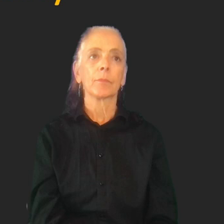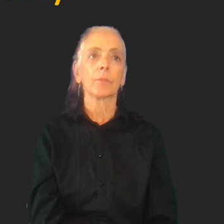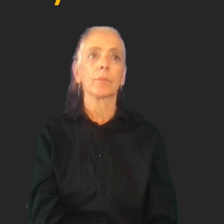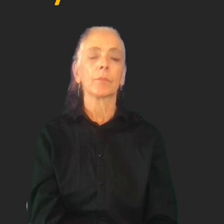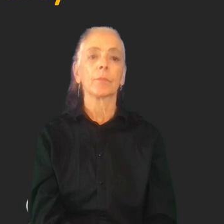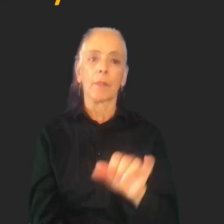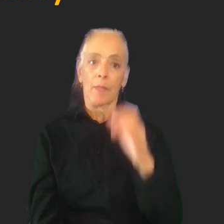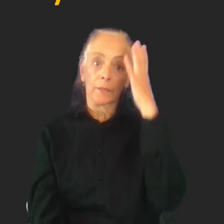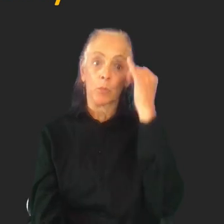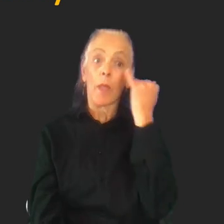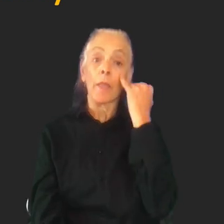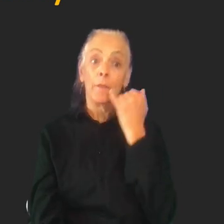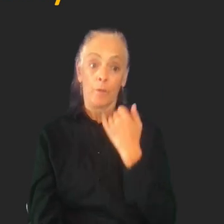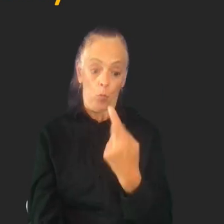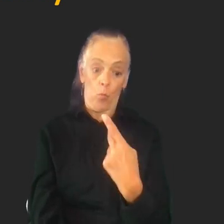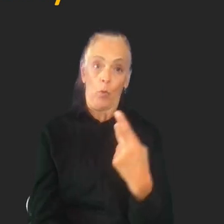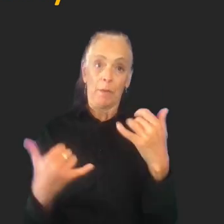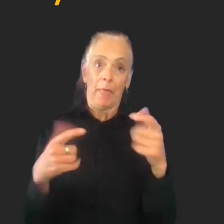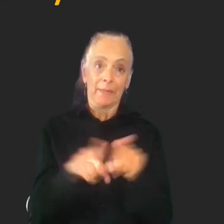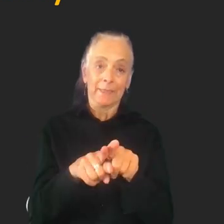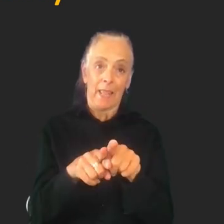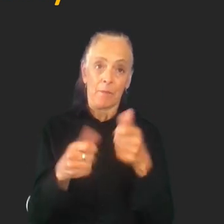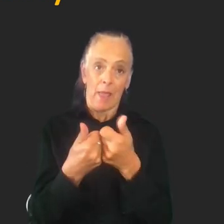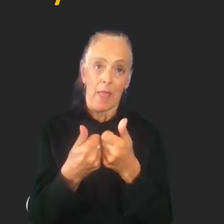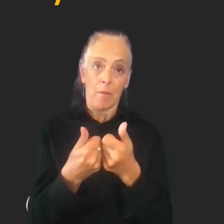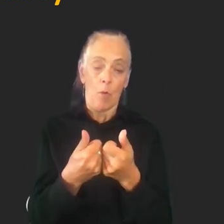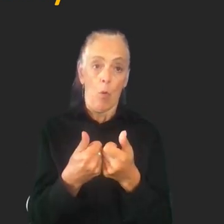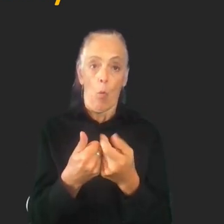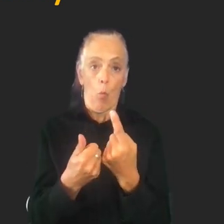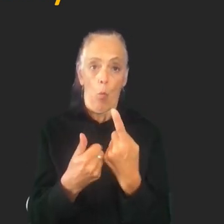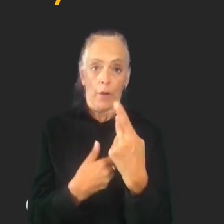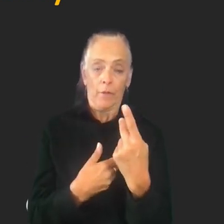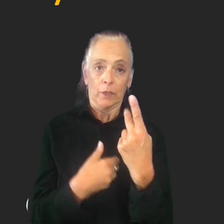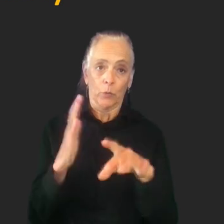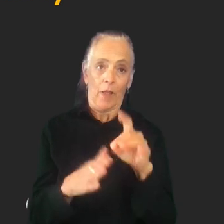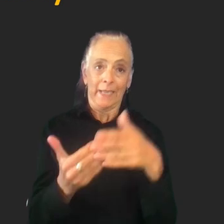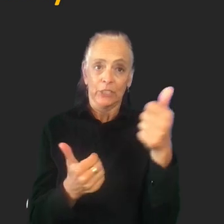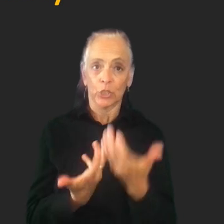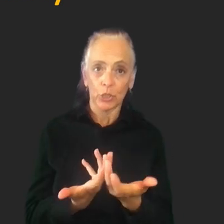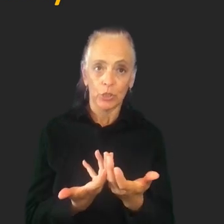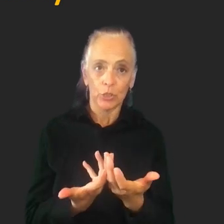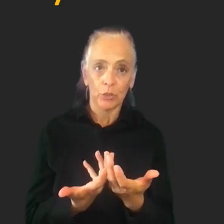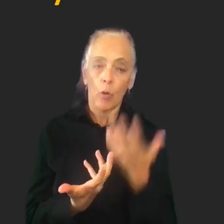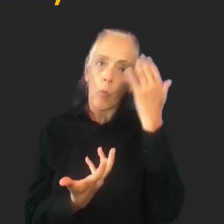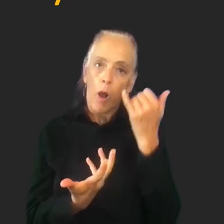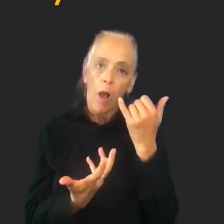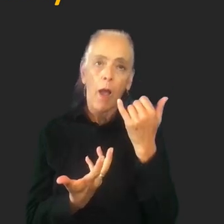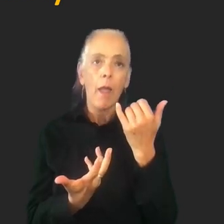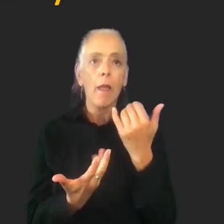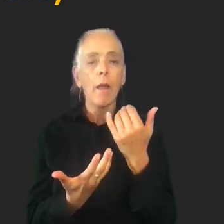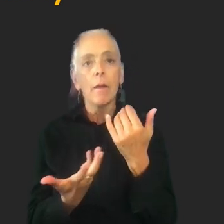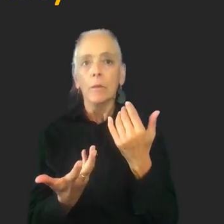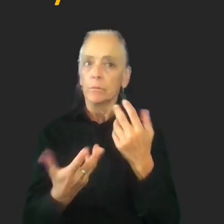this is why if you and i play the same game one of us will find it easier than the other because the level of difficulty experienced